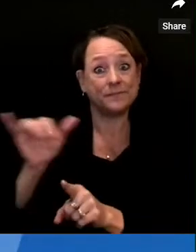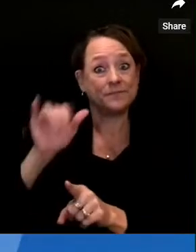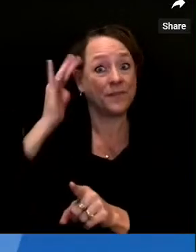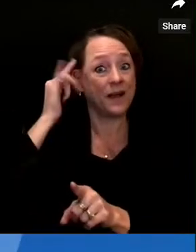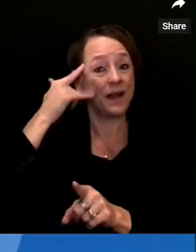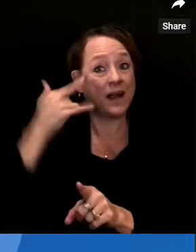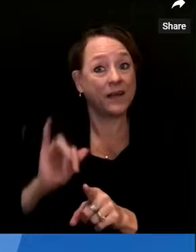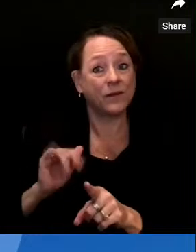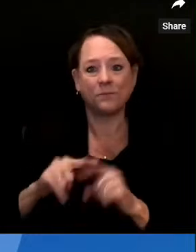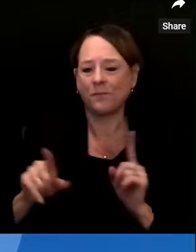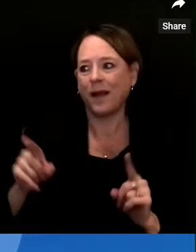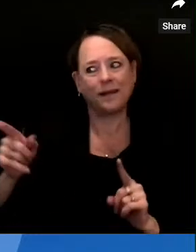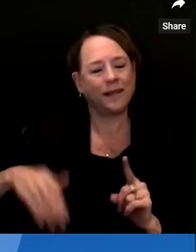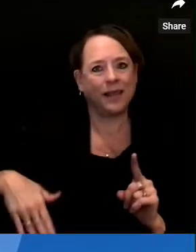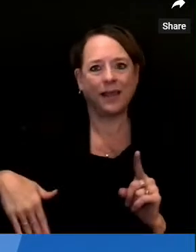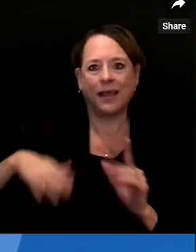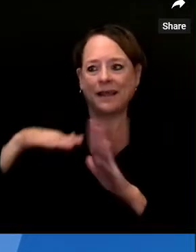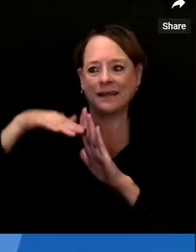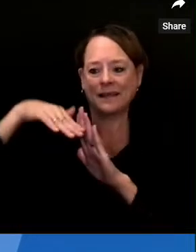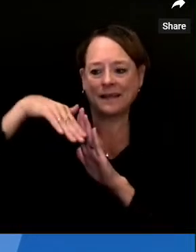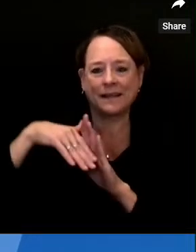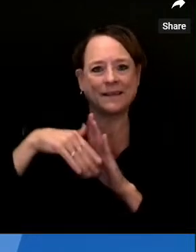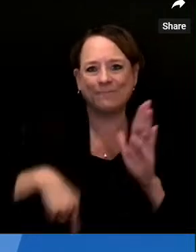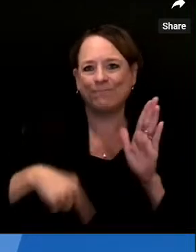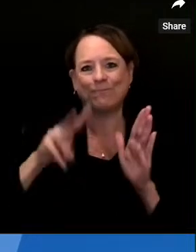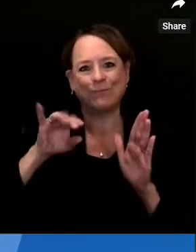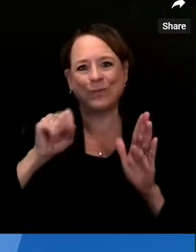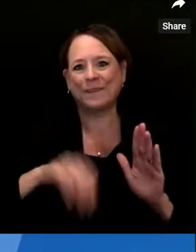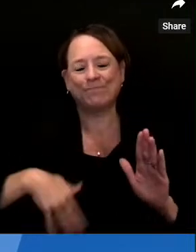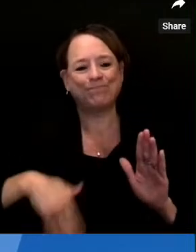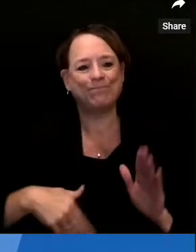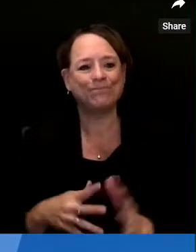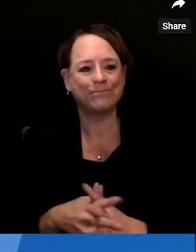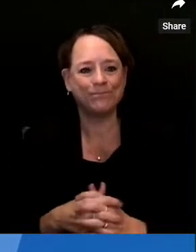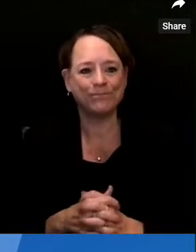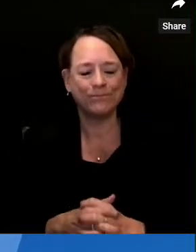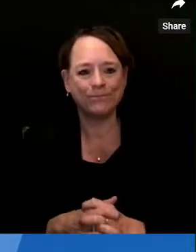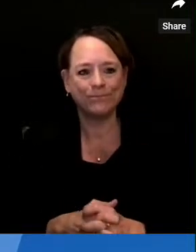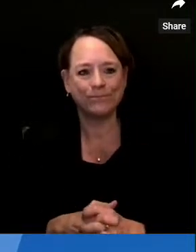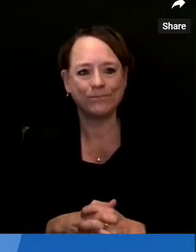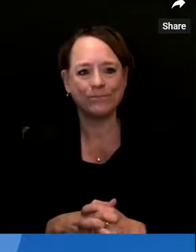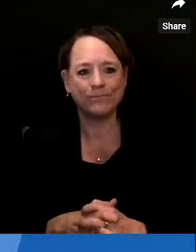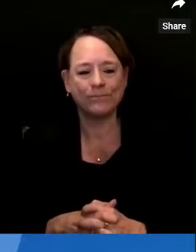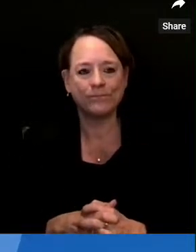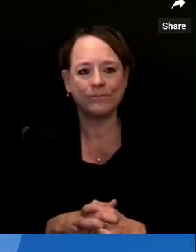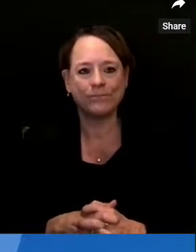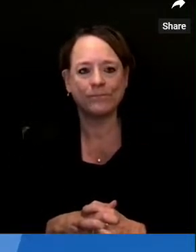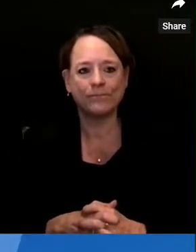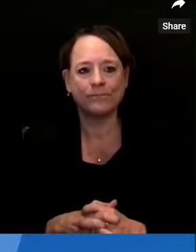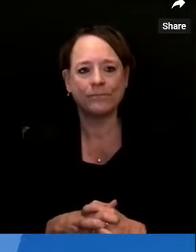Thank you. Now to Rob Sussman from WTAQ Radio in Green Bay. Rob?